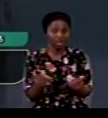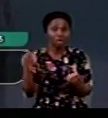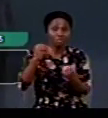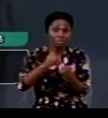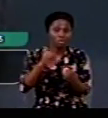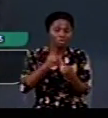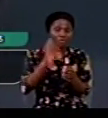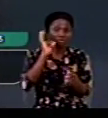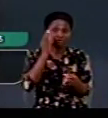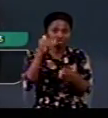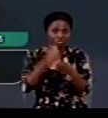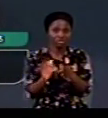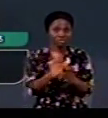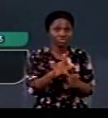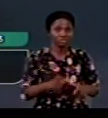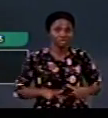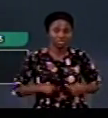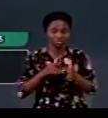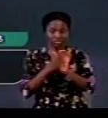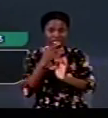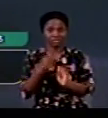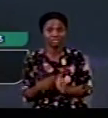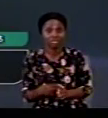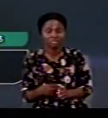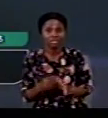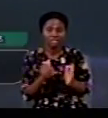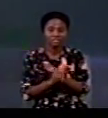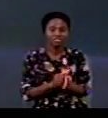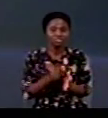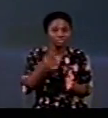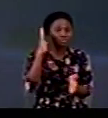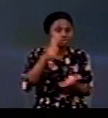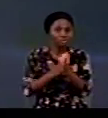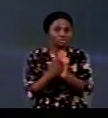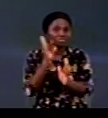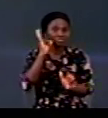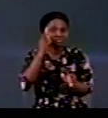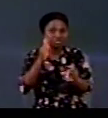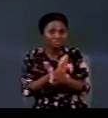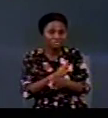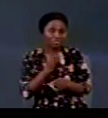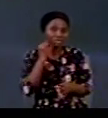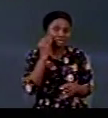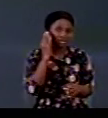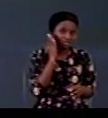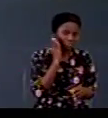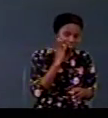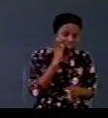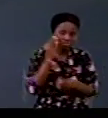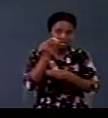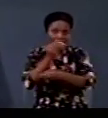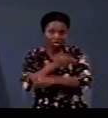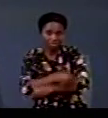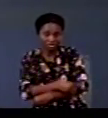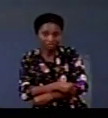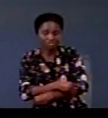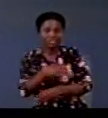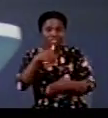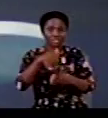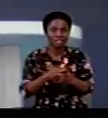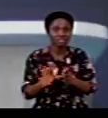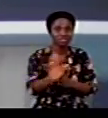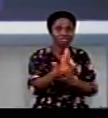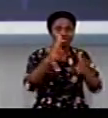Good fruit everywhere you go. Much fruit. Beneficial fruit that will benefit